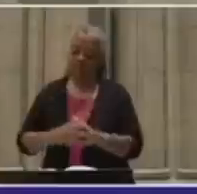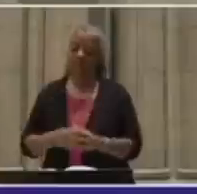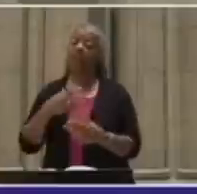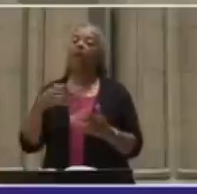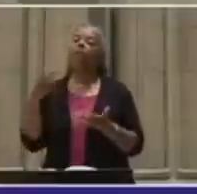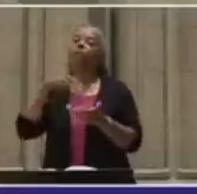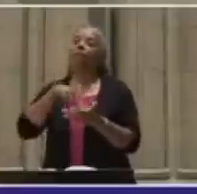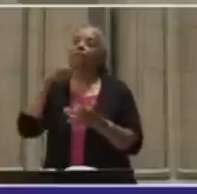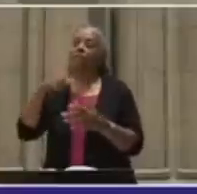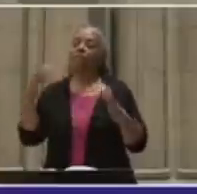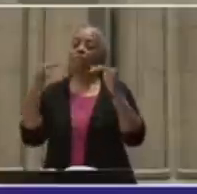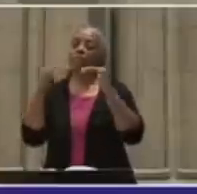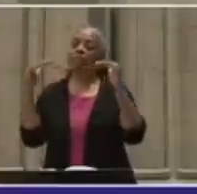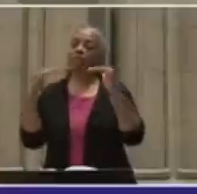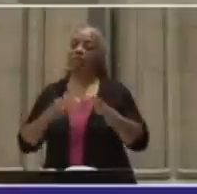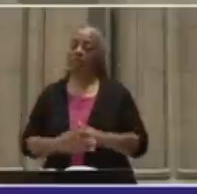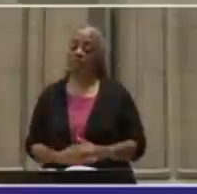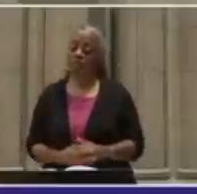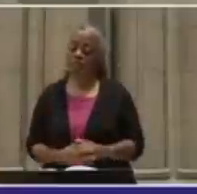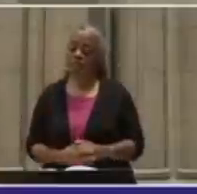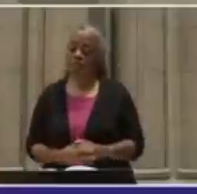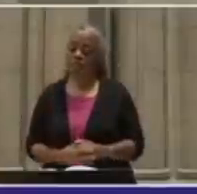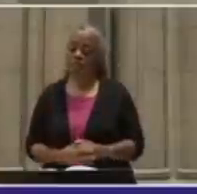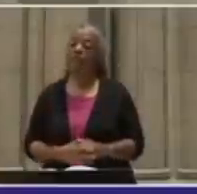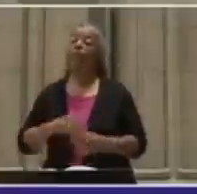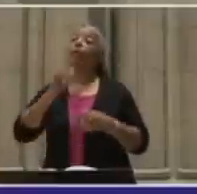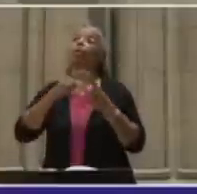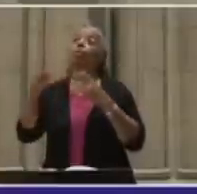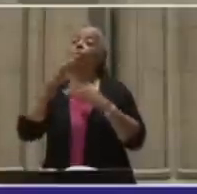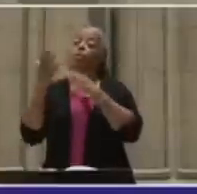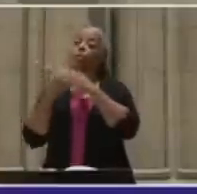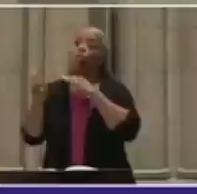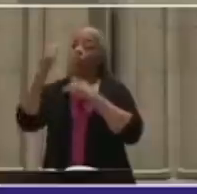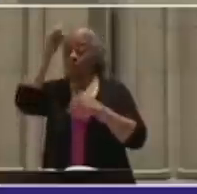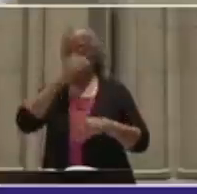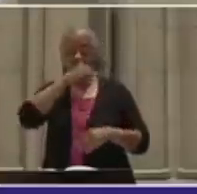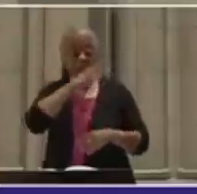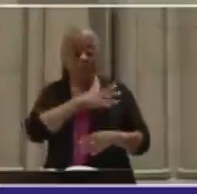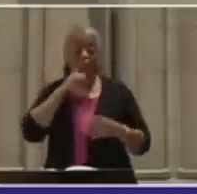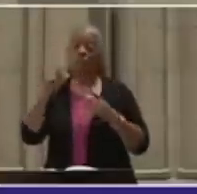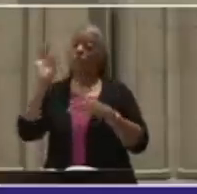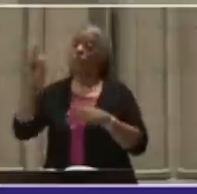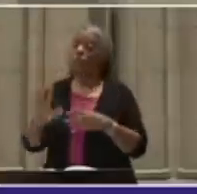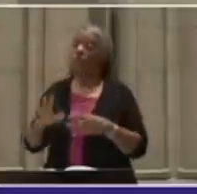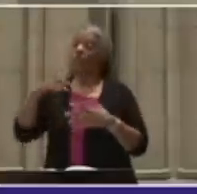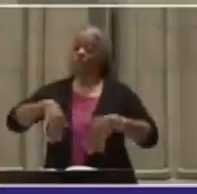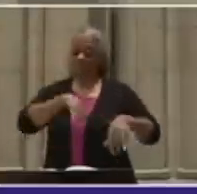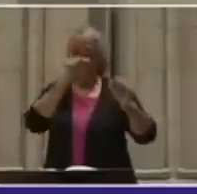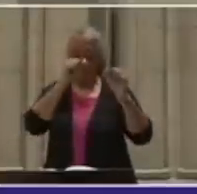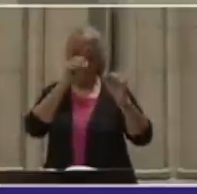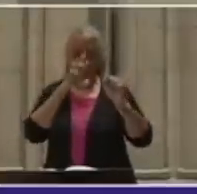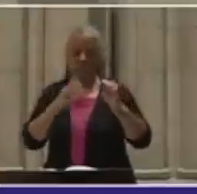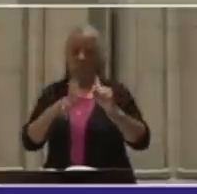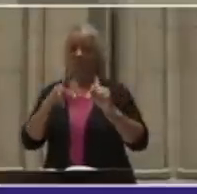and we stand for justice. Whenever you call men and women to preach, you take the risk of putting treasure